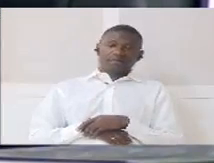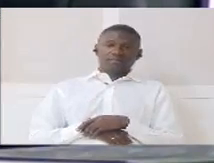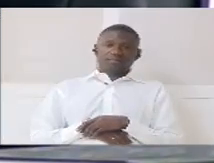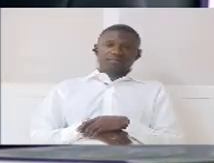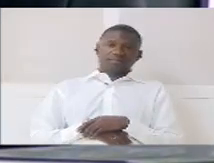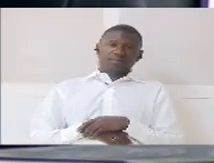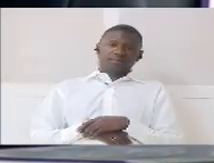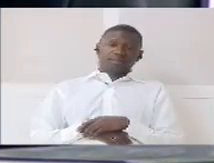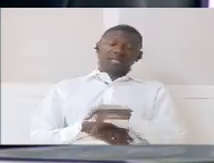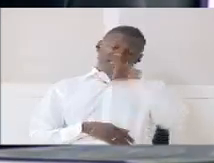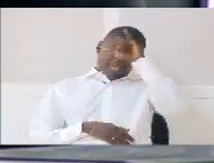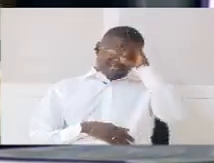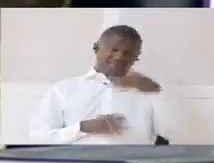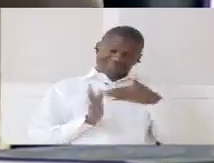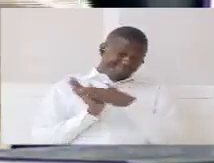You are a human being.